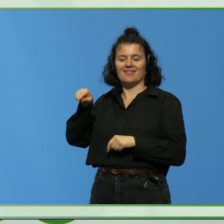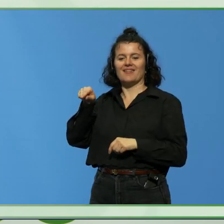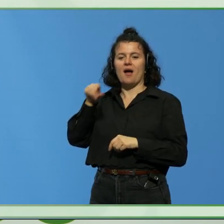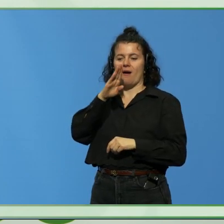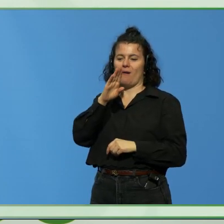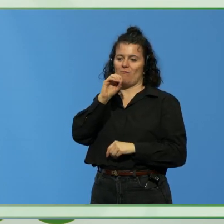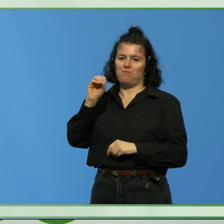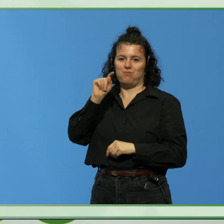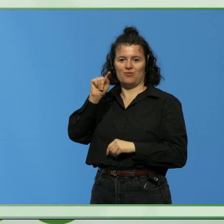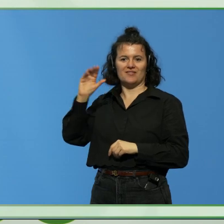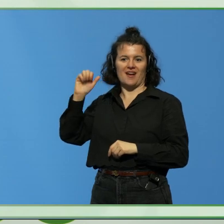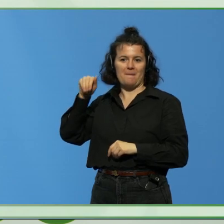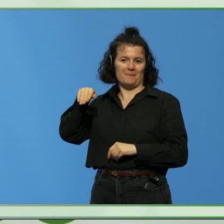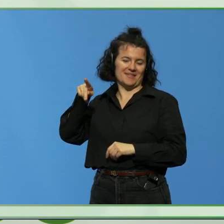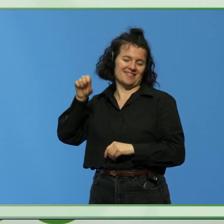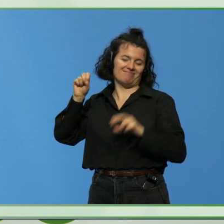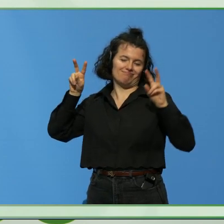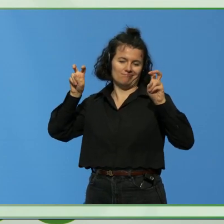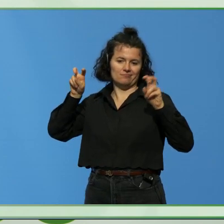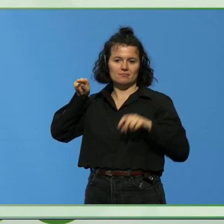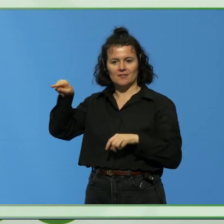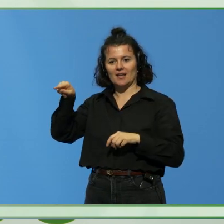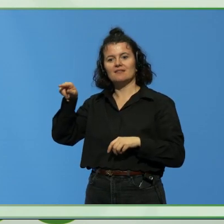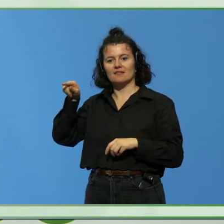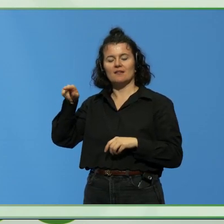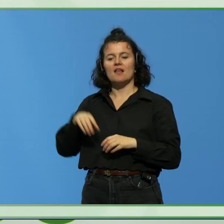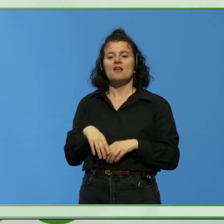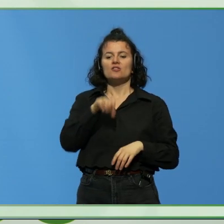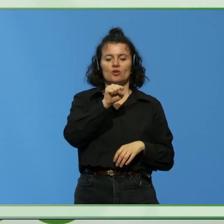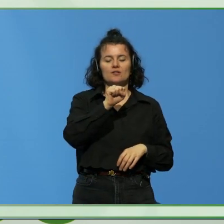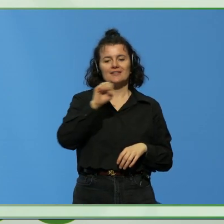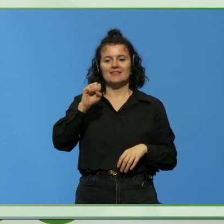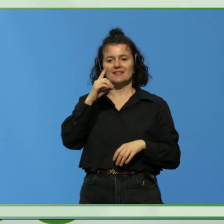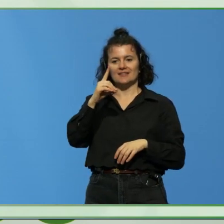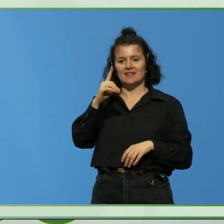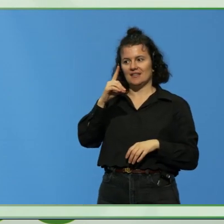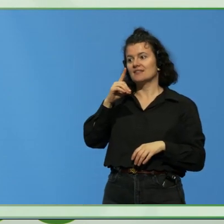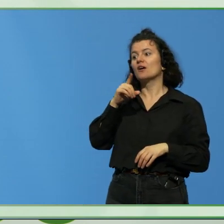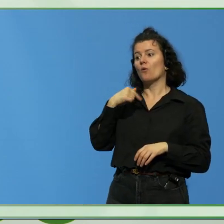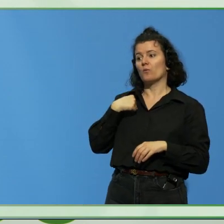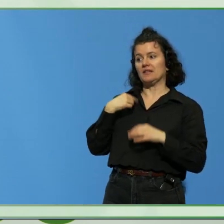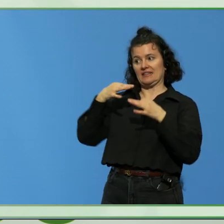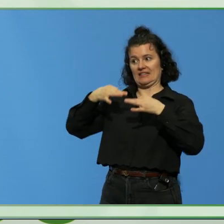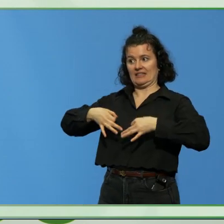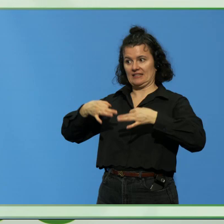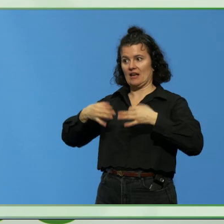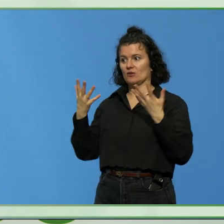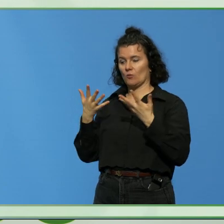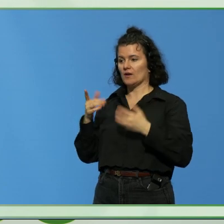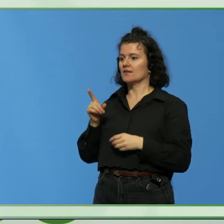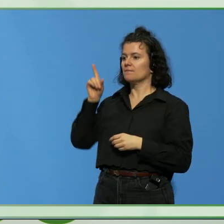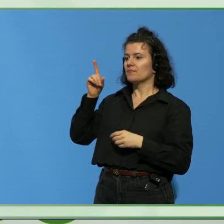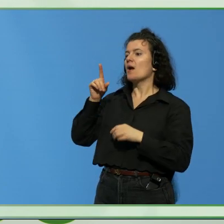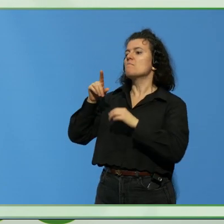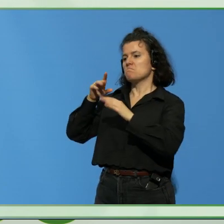other programs at SeedStars. So this meant, and me as the head of community at SeedStars, to organize events to launch the